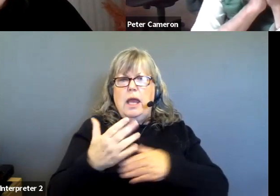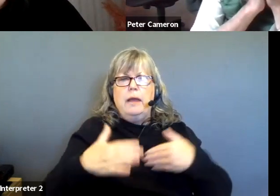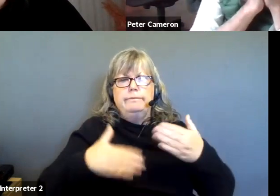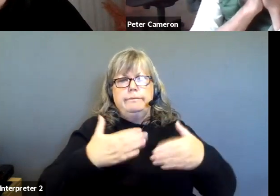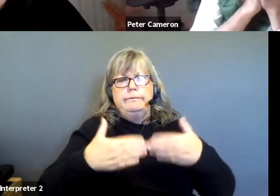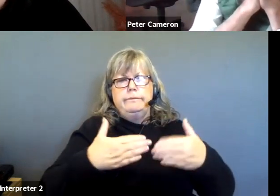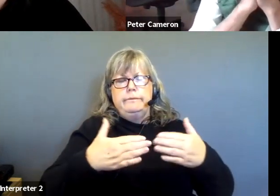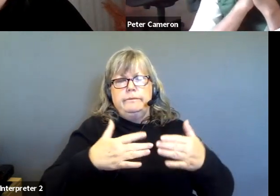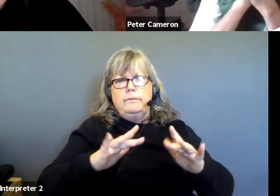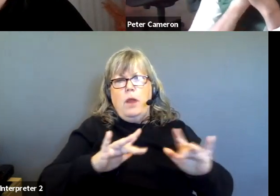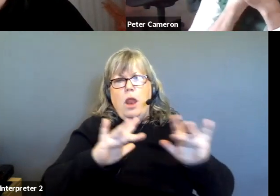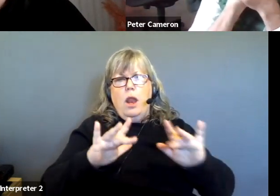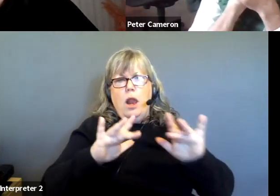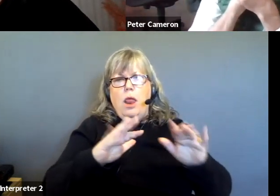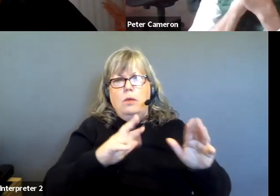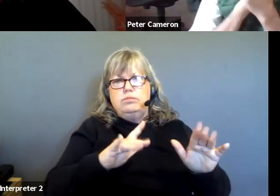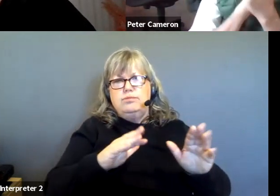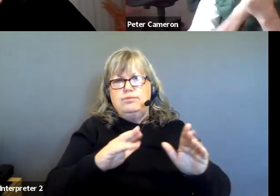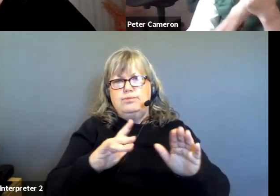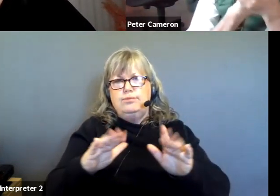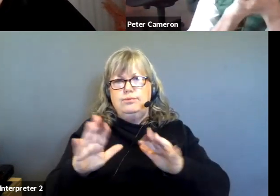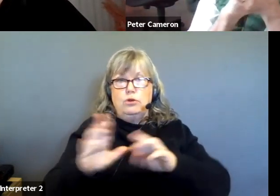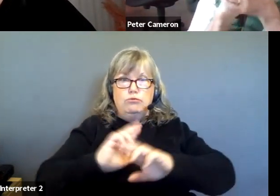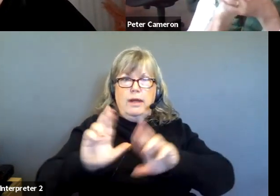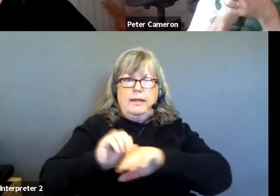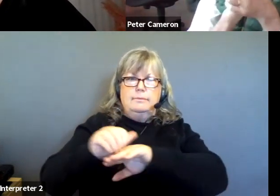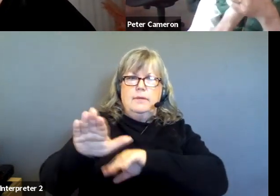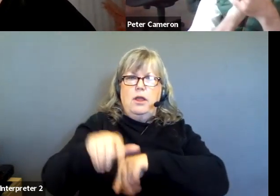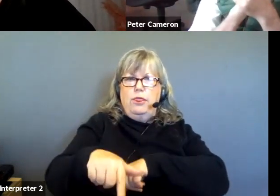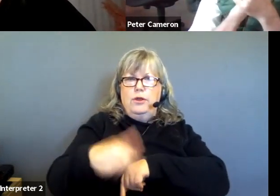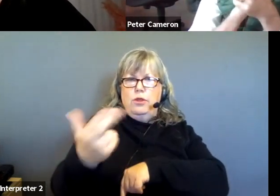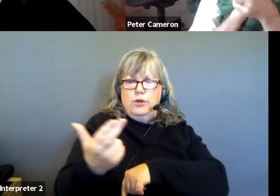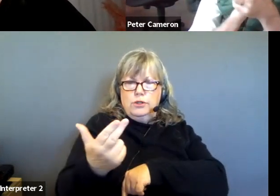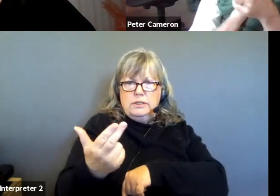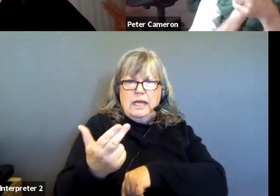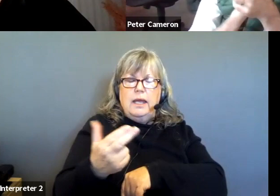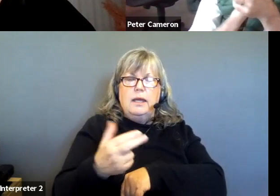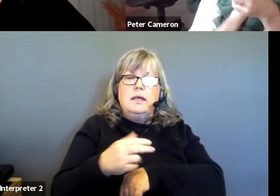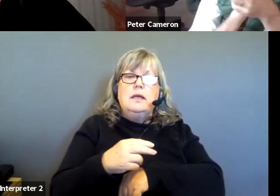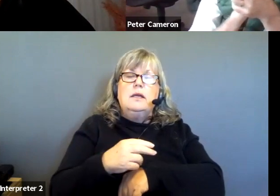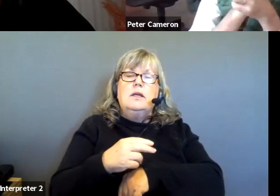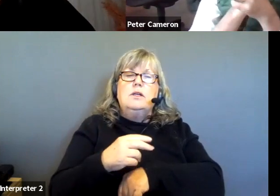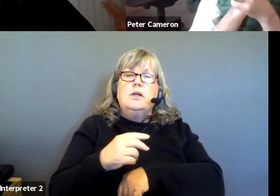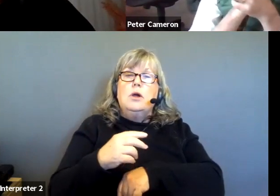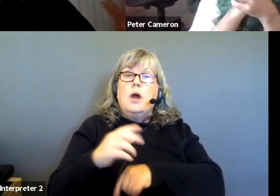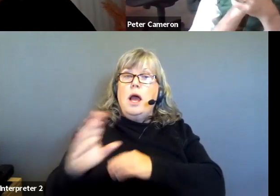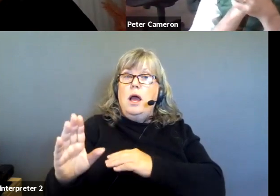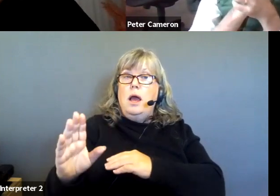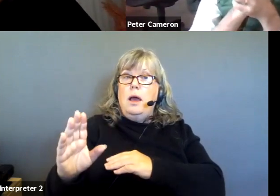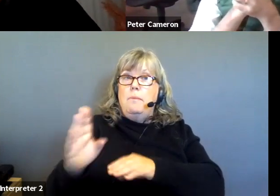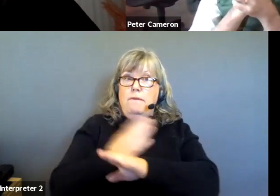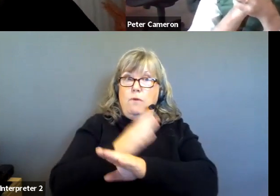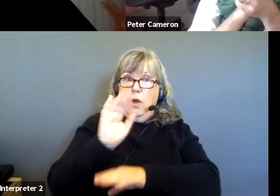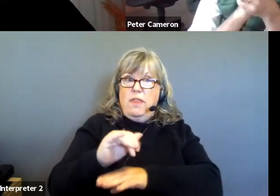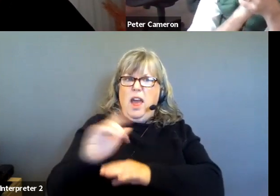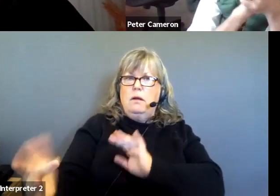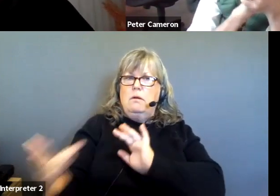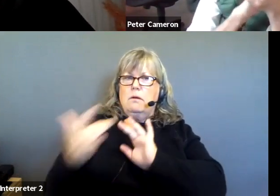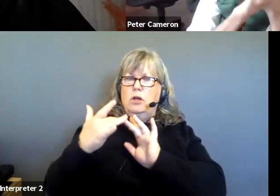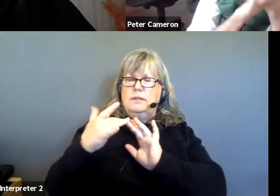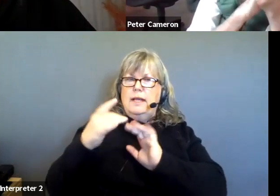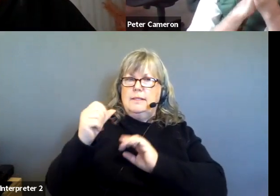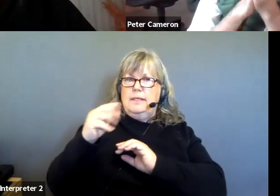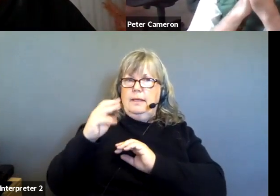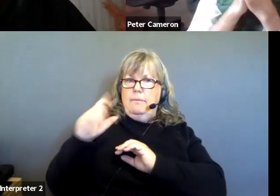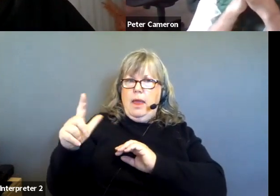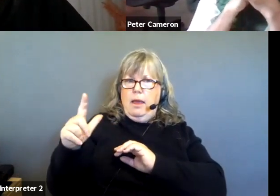recording. So you'll have his contact information, but you're welcome to email me prior if you'd like, but I will make the connections